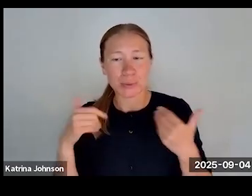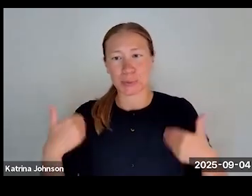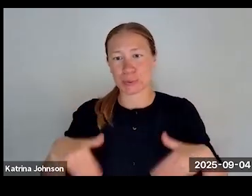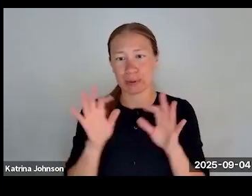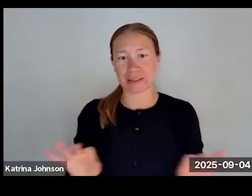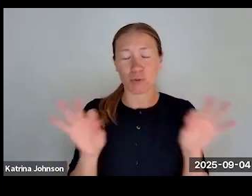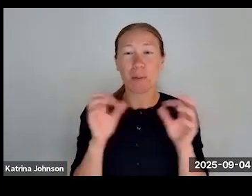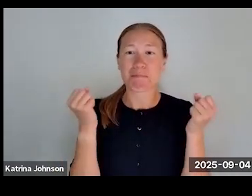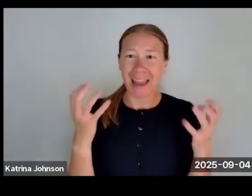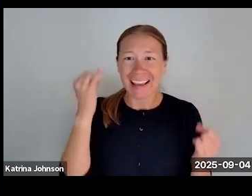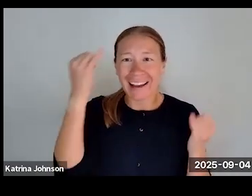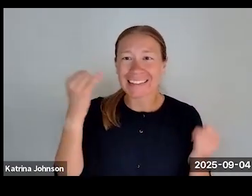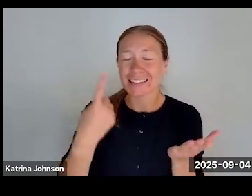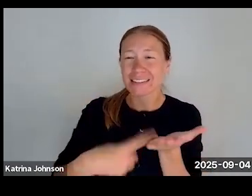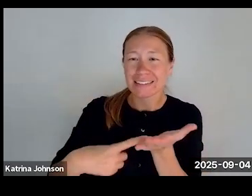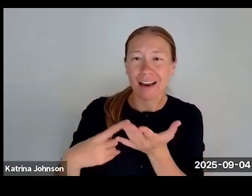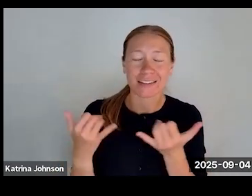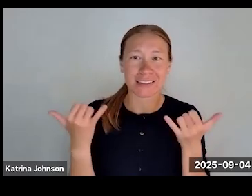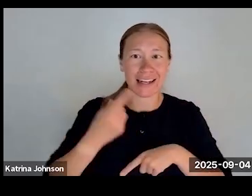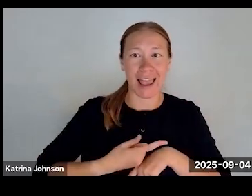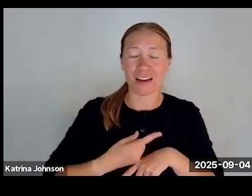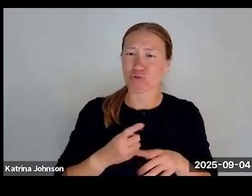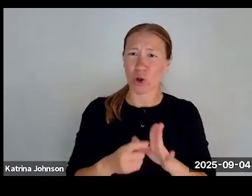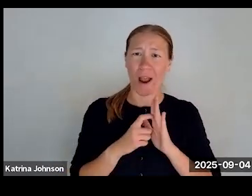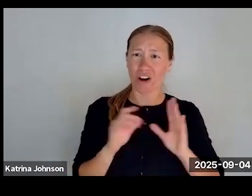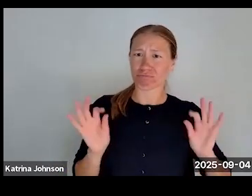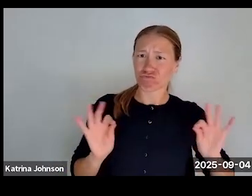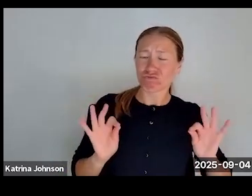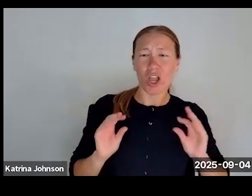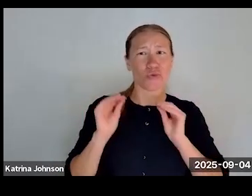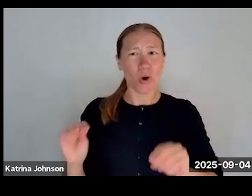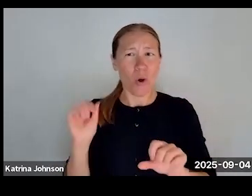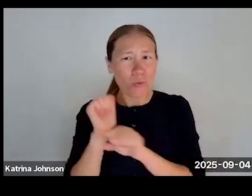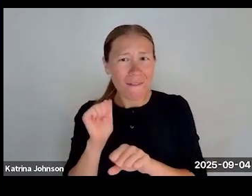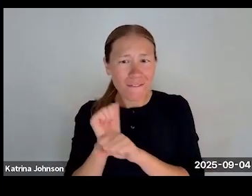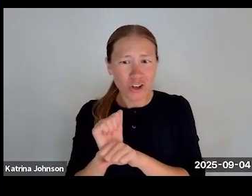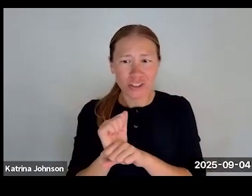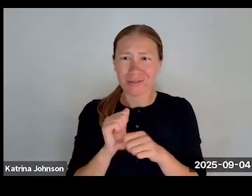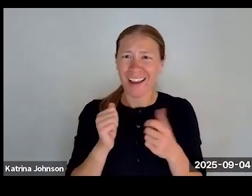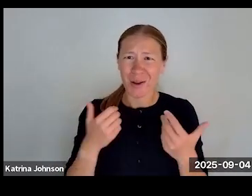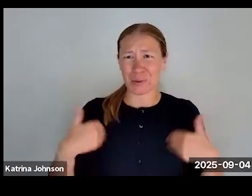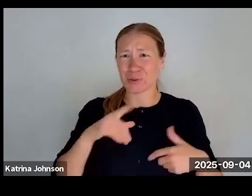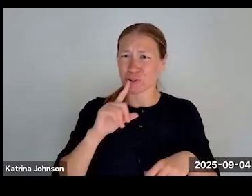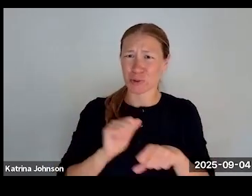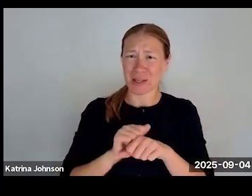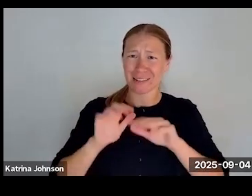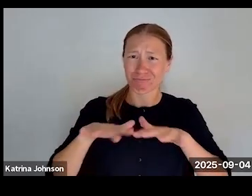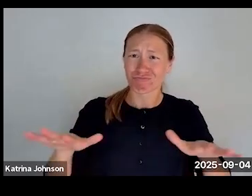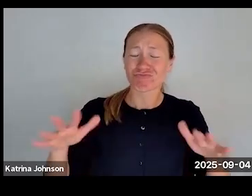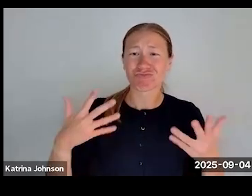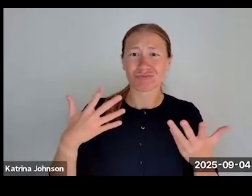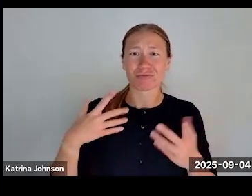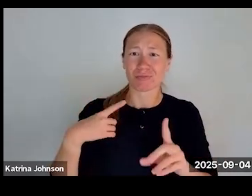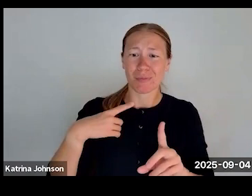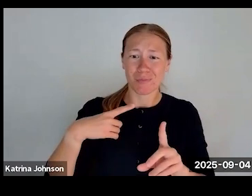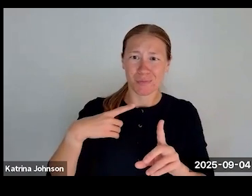ideas discussed today require little to no effort and have a considerable impact on improving students' outcomes